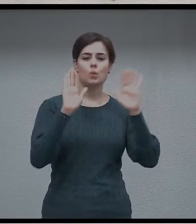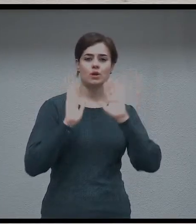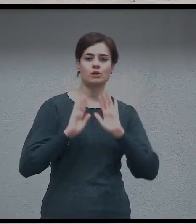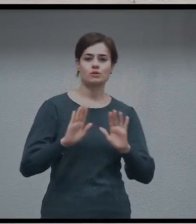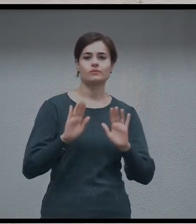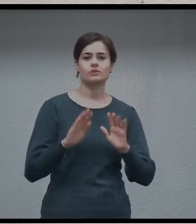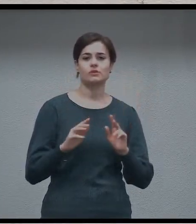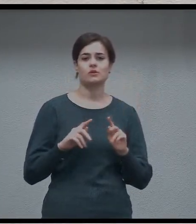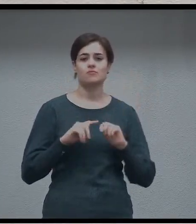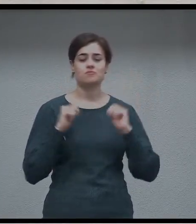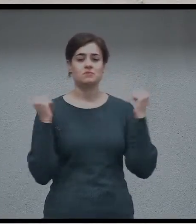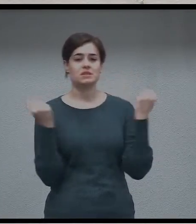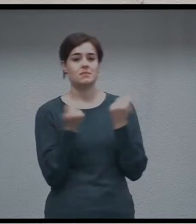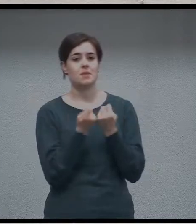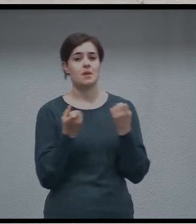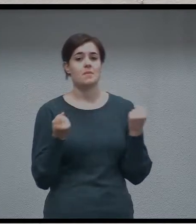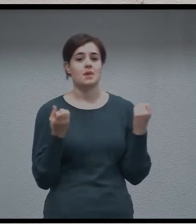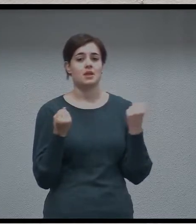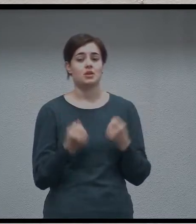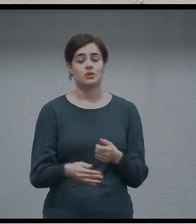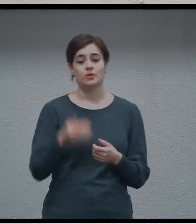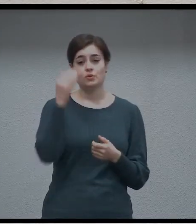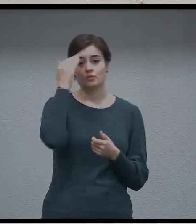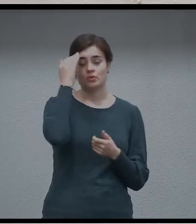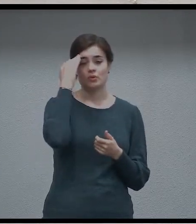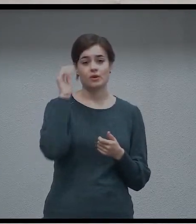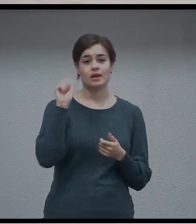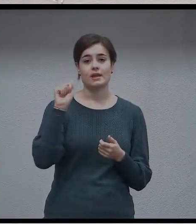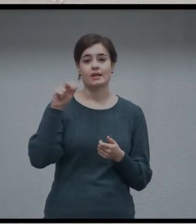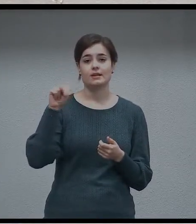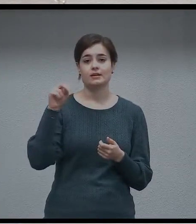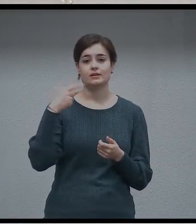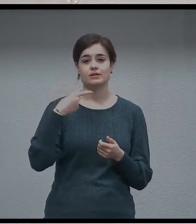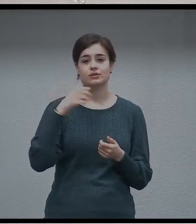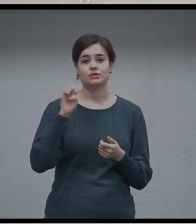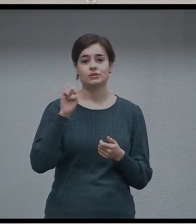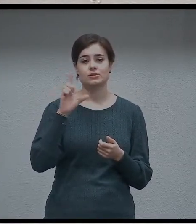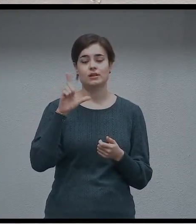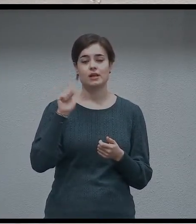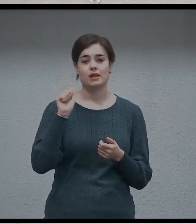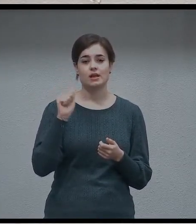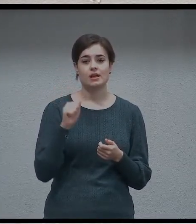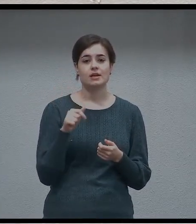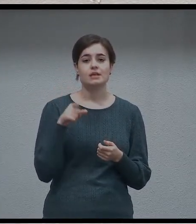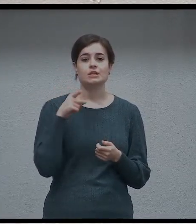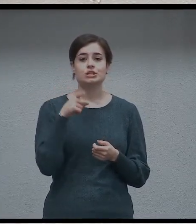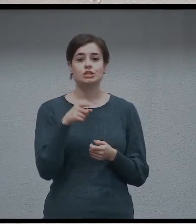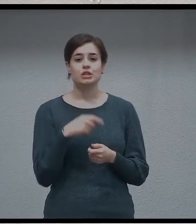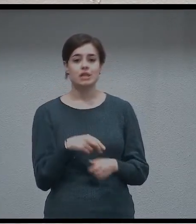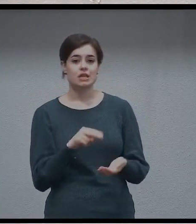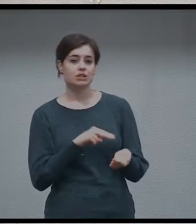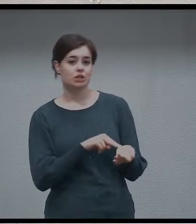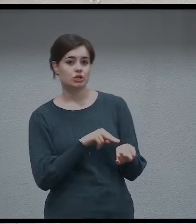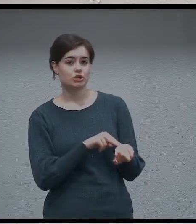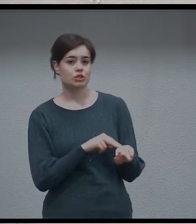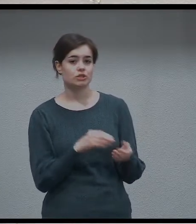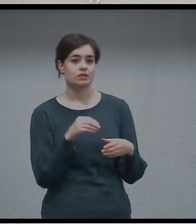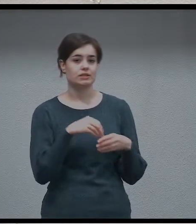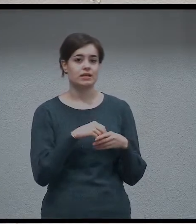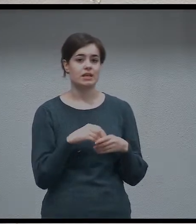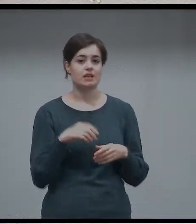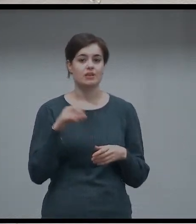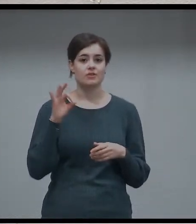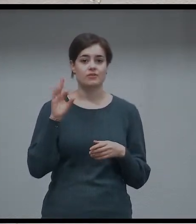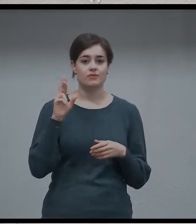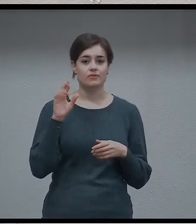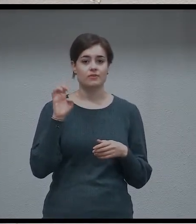our team, many of you know Angela Rios. She was a student here for a time. She's a nurse in Fresno. She joined us. Dustin